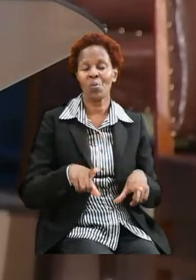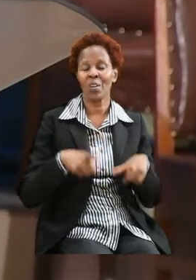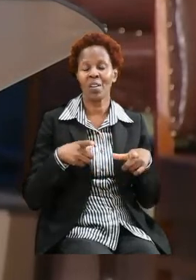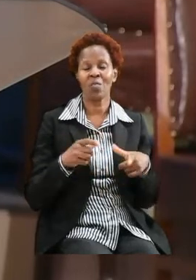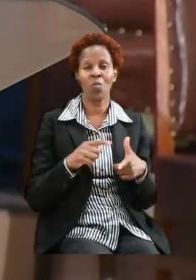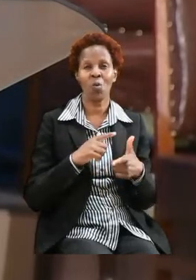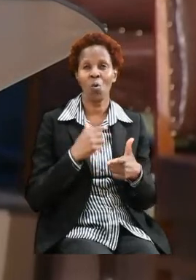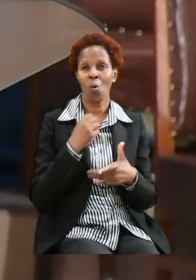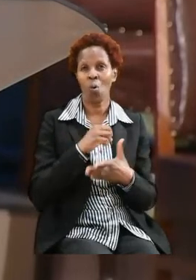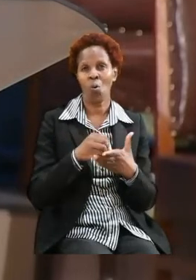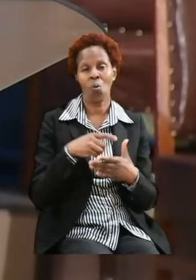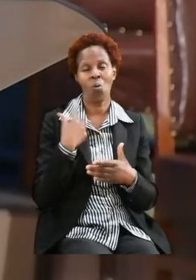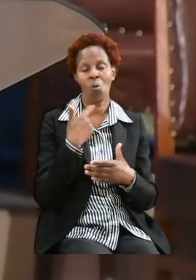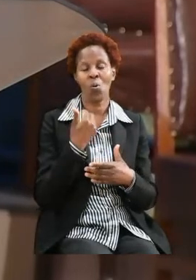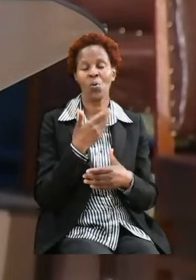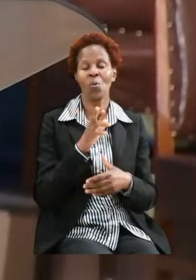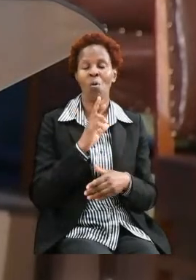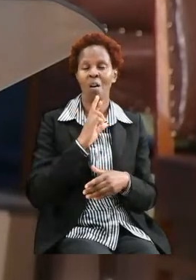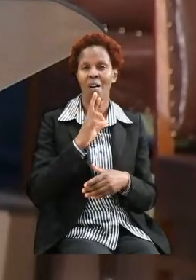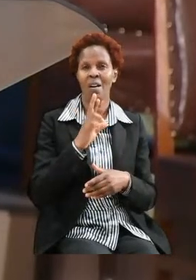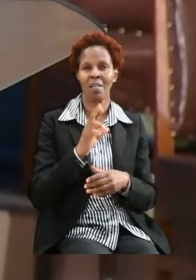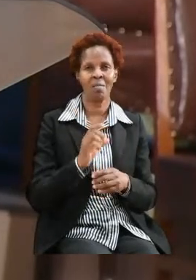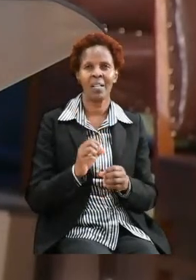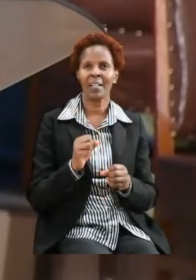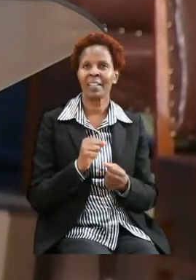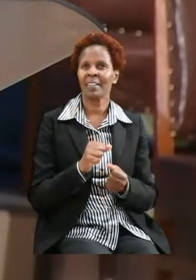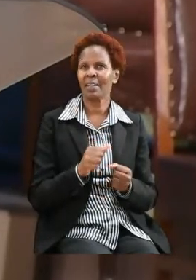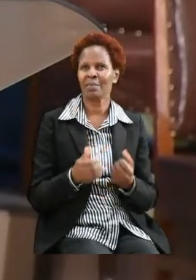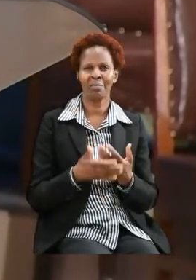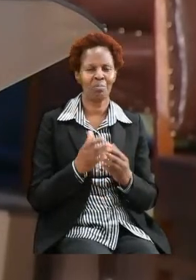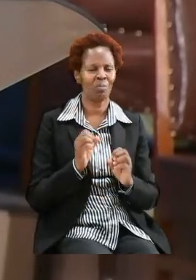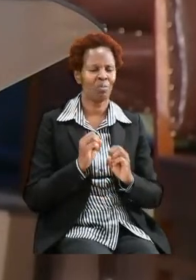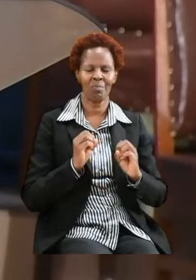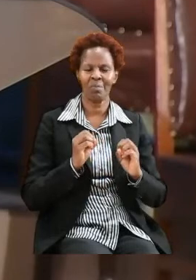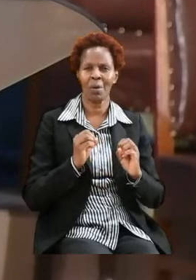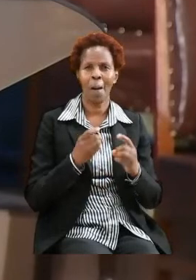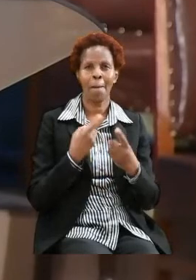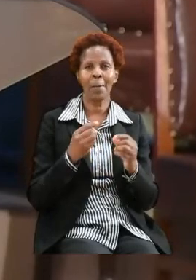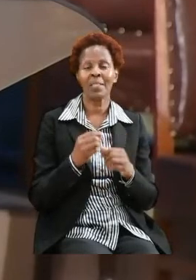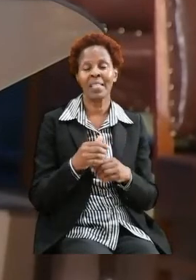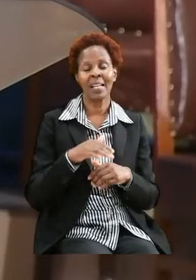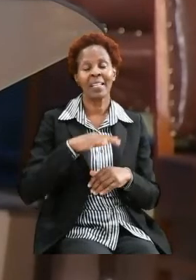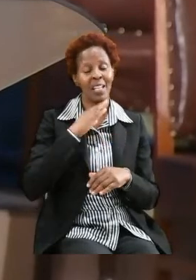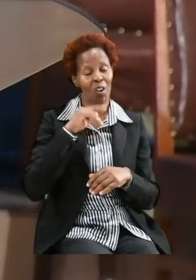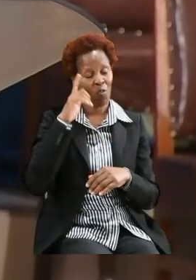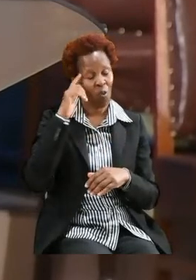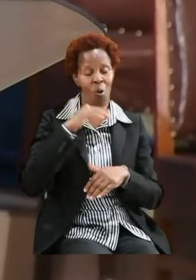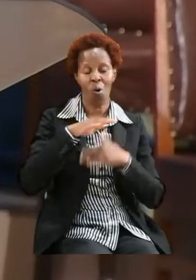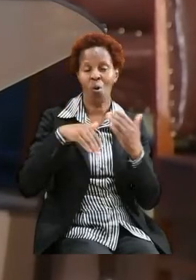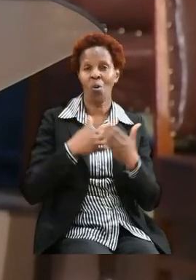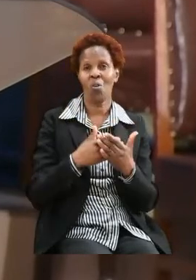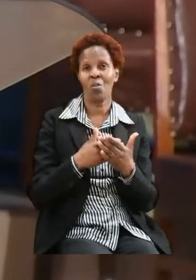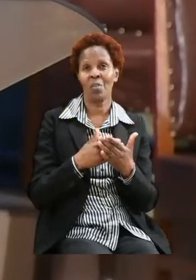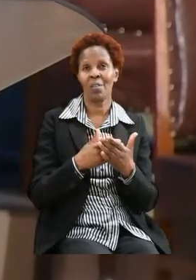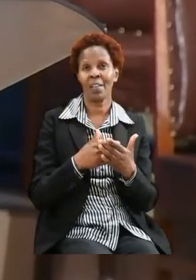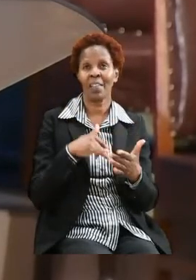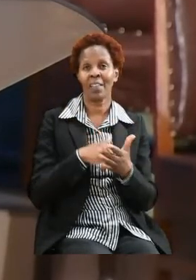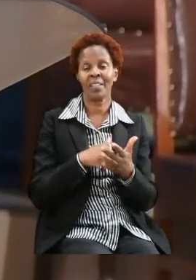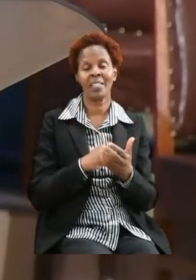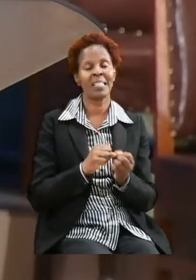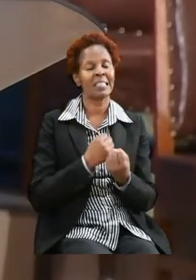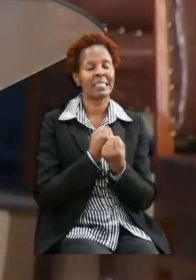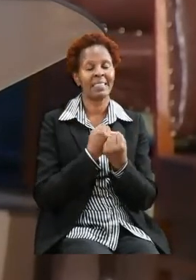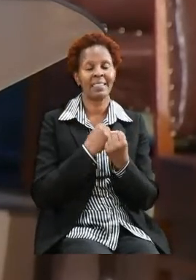being his believers, he died for our sins so that he may save us during